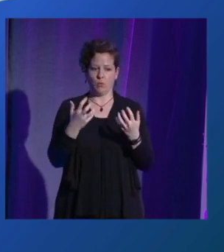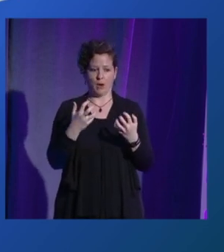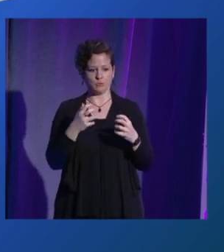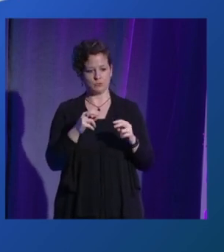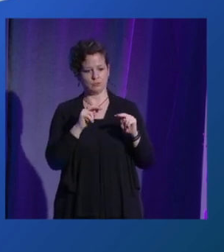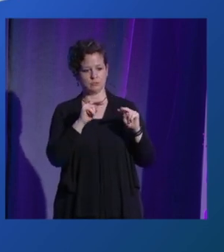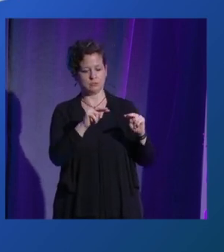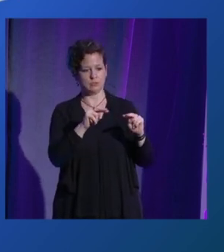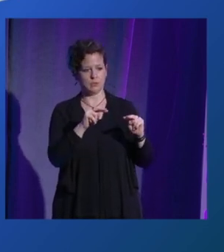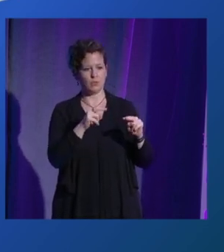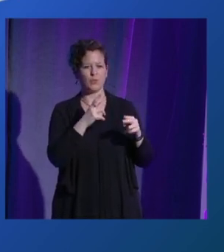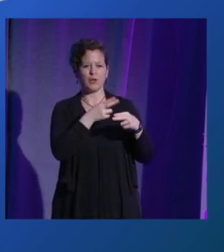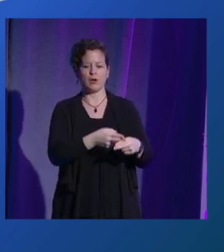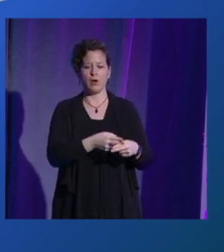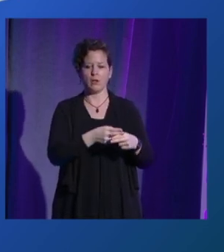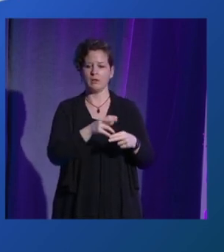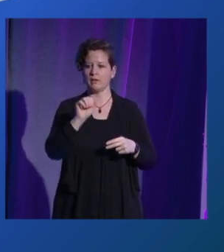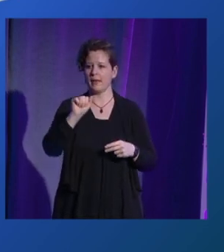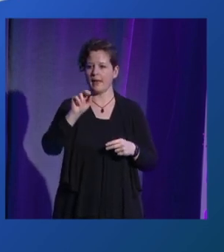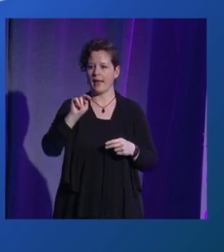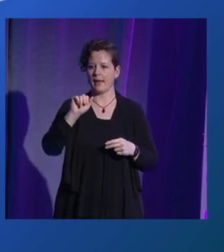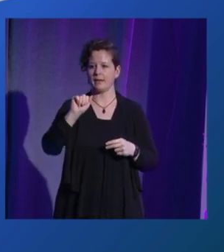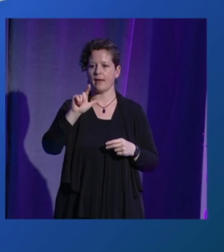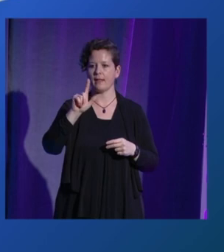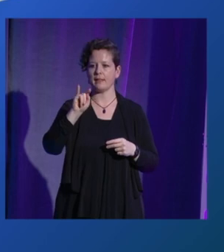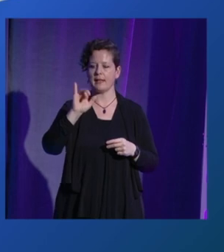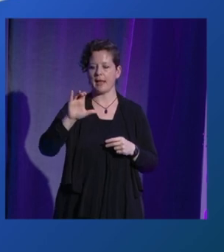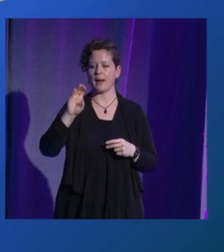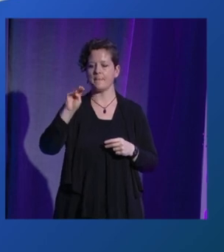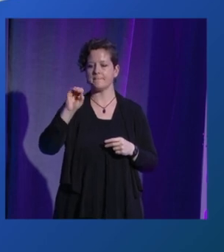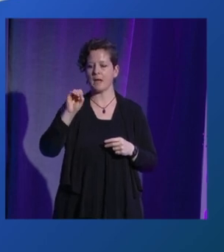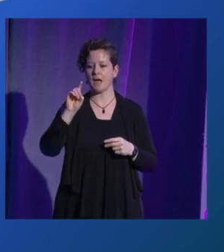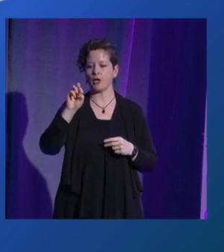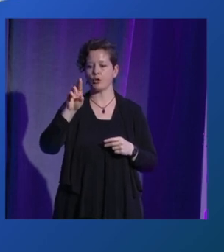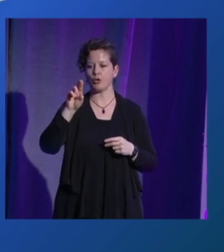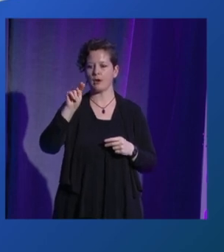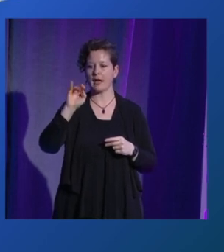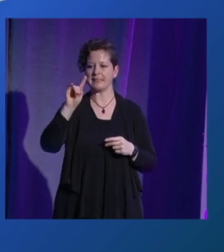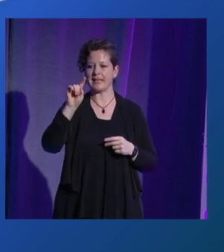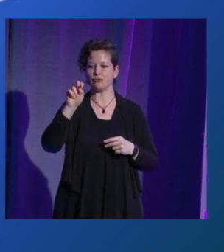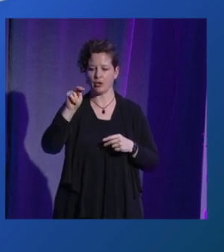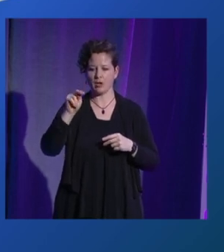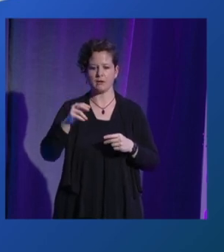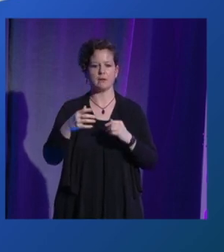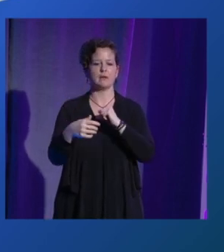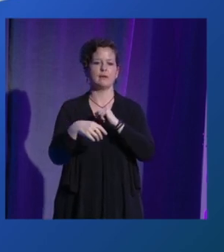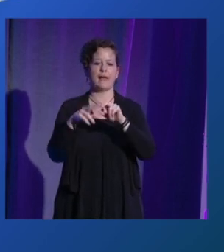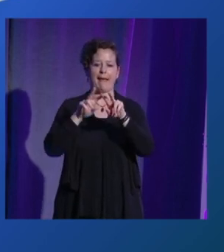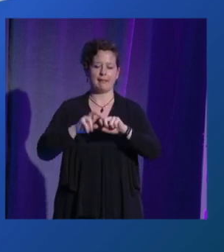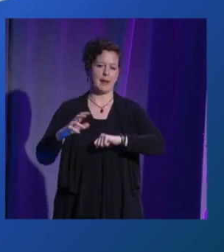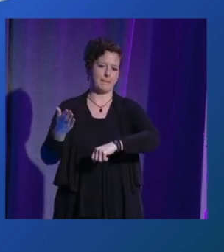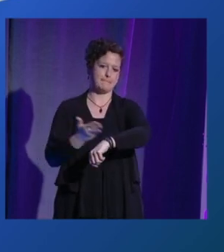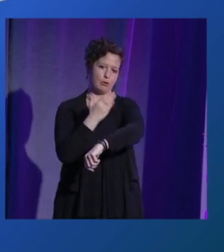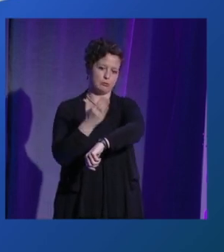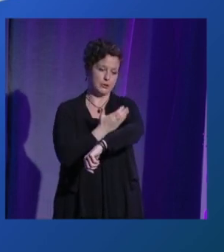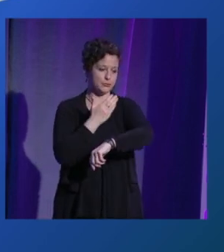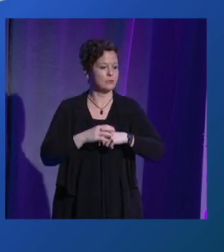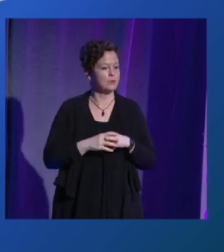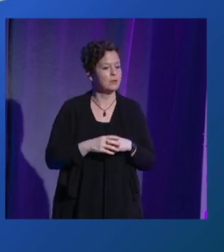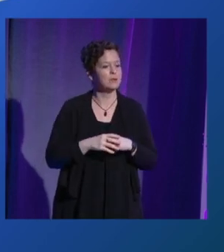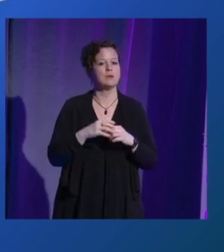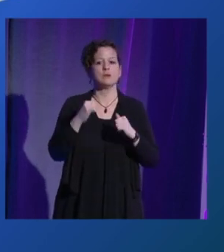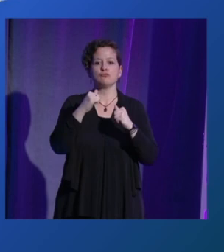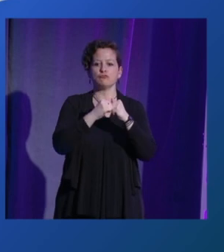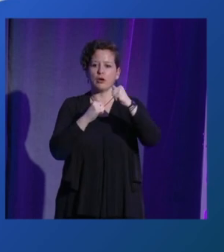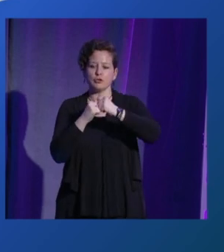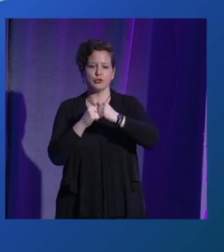we call internally uh analytic modernization so using uh AI ml computer vision um uh structured